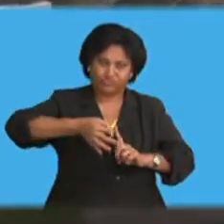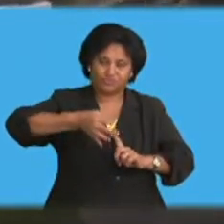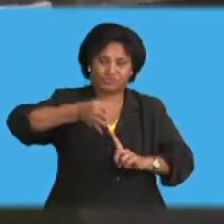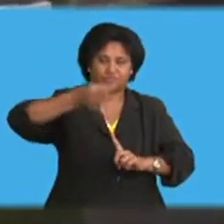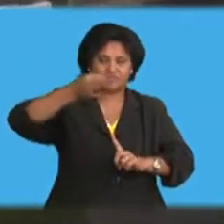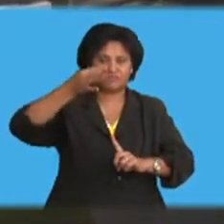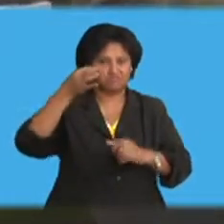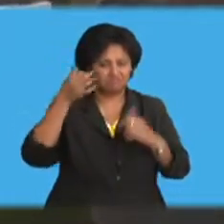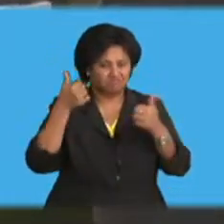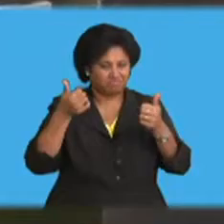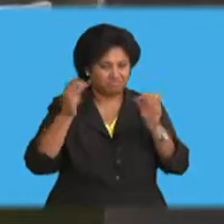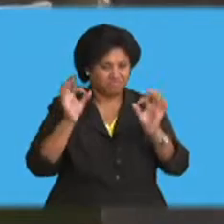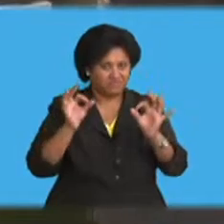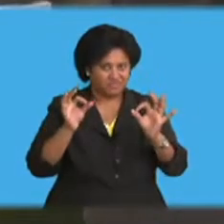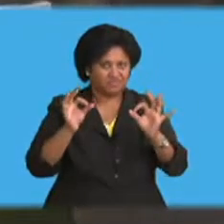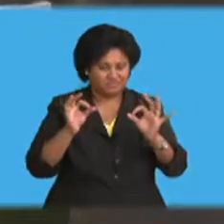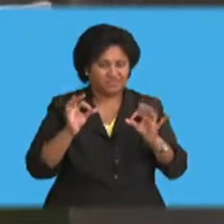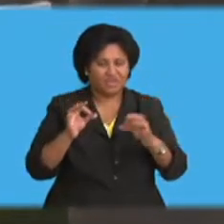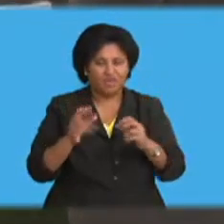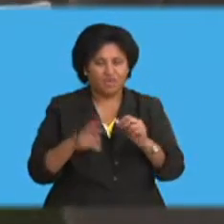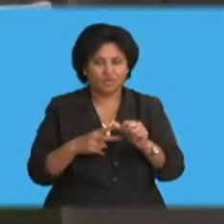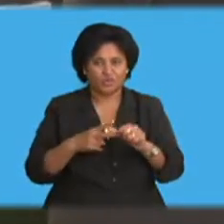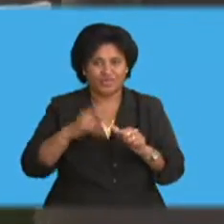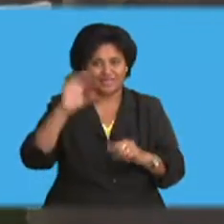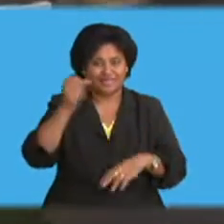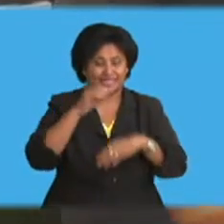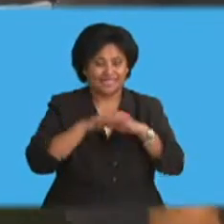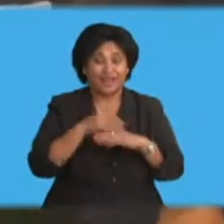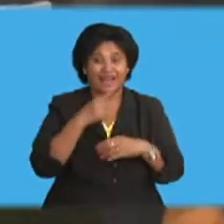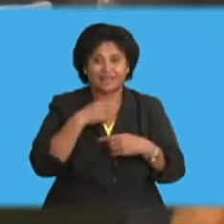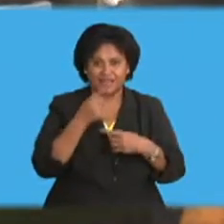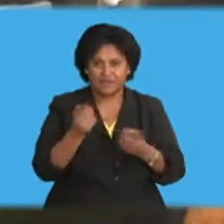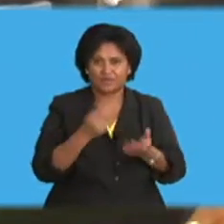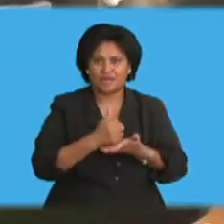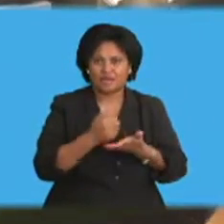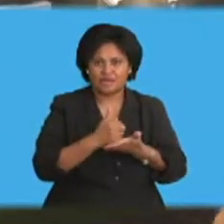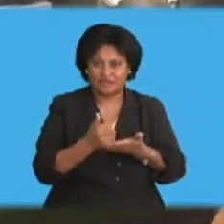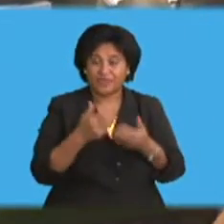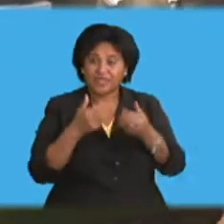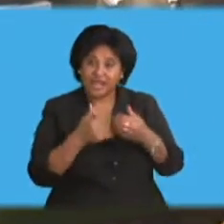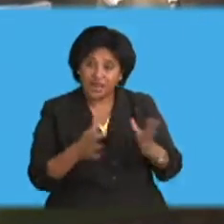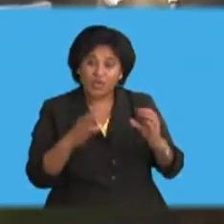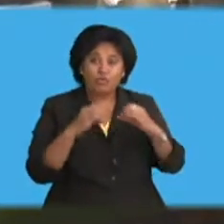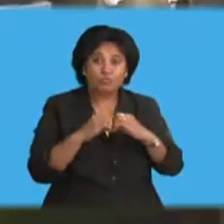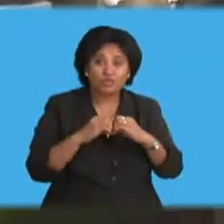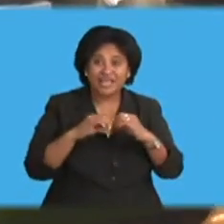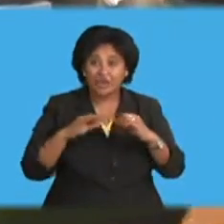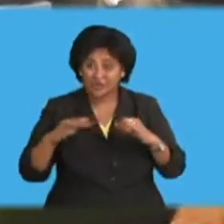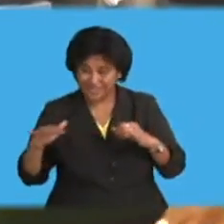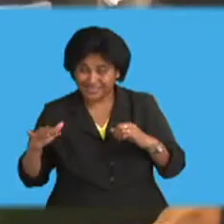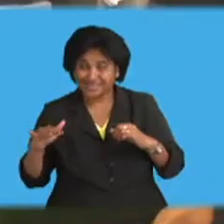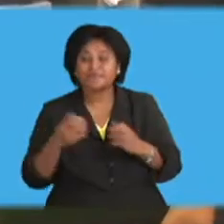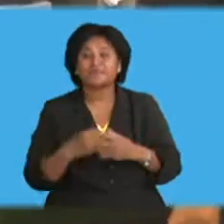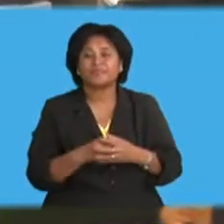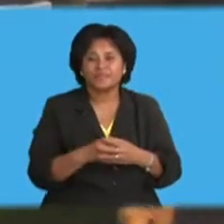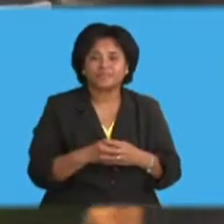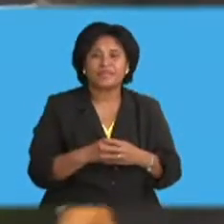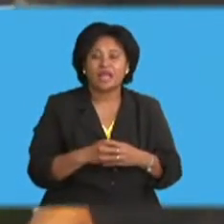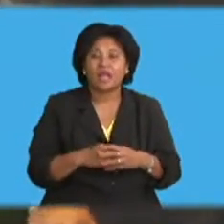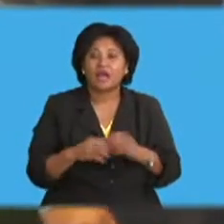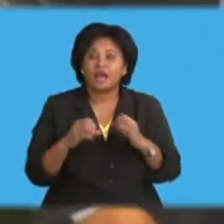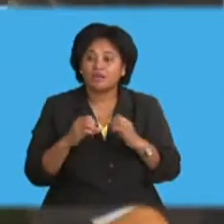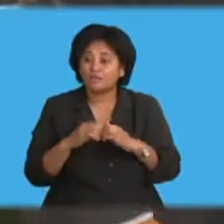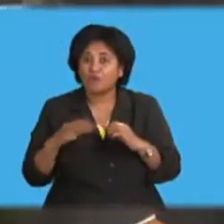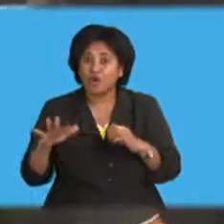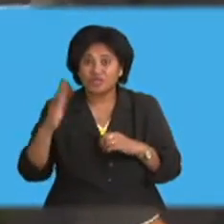very successfully, Madam Speaker. These are the numbers. Let me start with brucellosis, Madam Speaker.